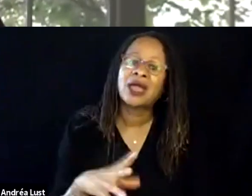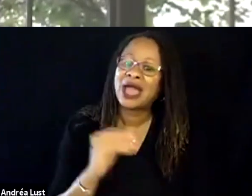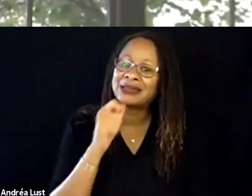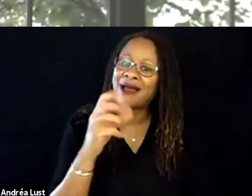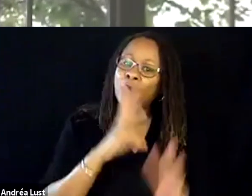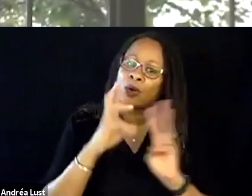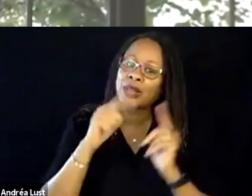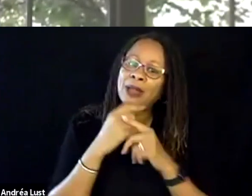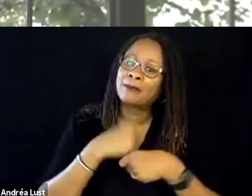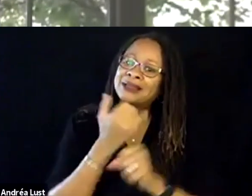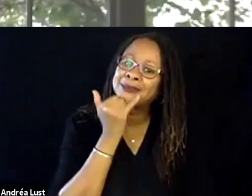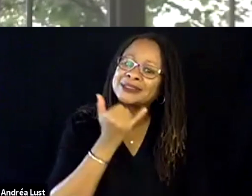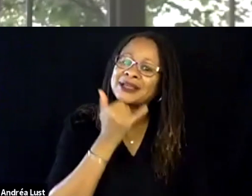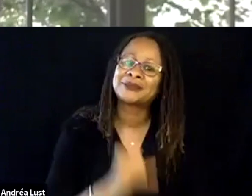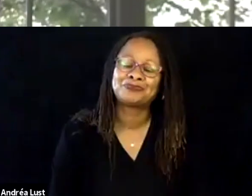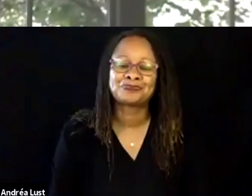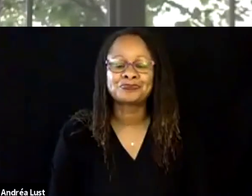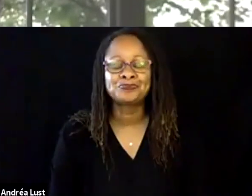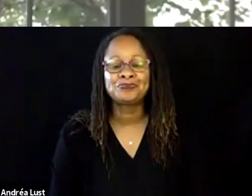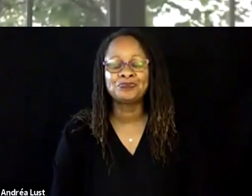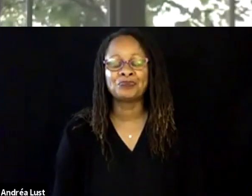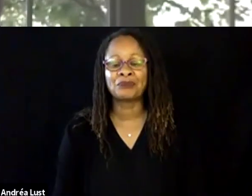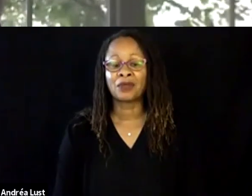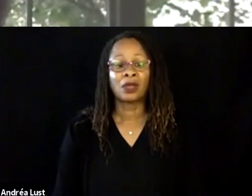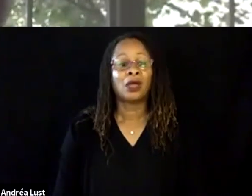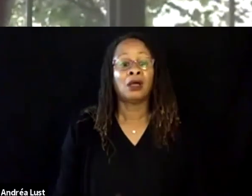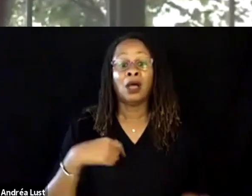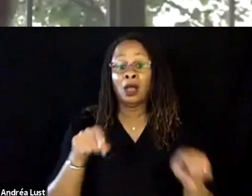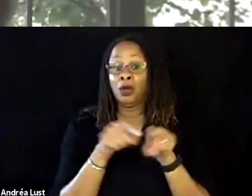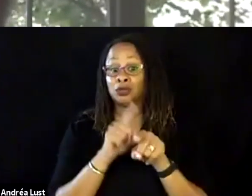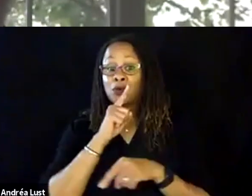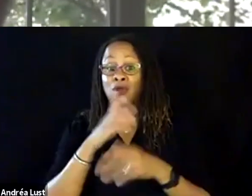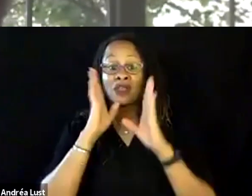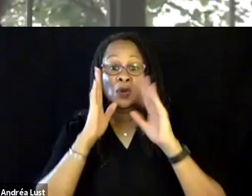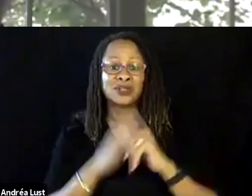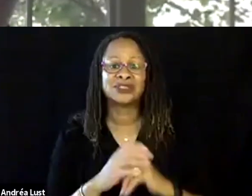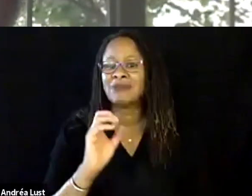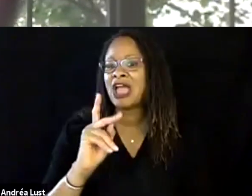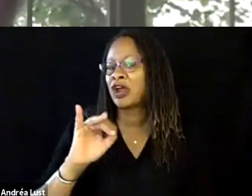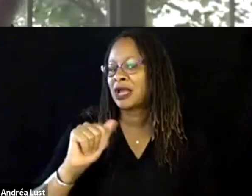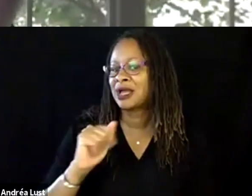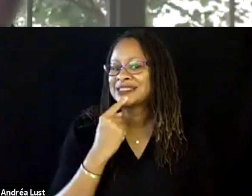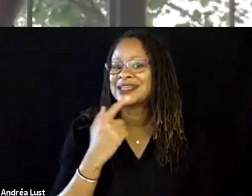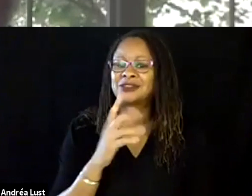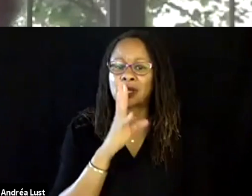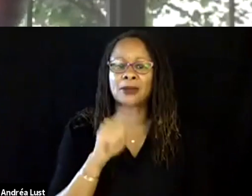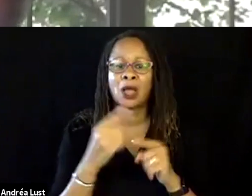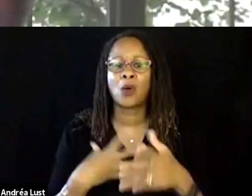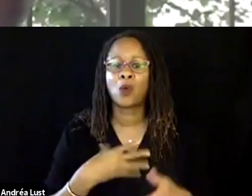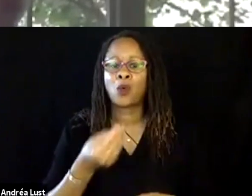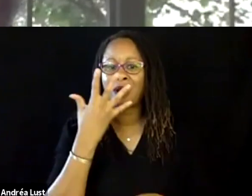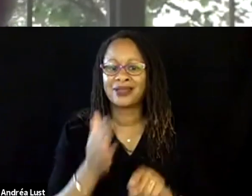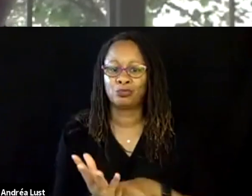worry about making a mistake. I also really focus on, actually, as Erica said, you were talking about the white privilege, and I'm very